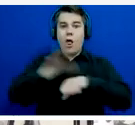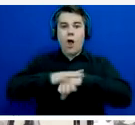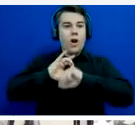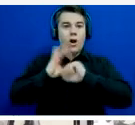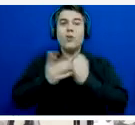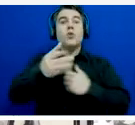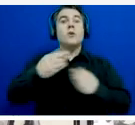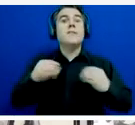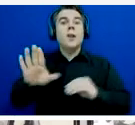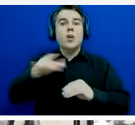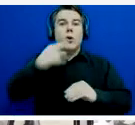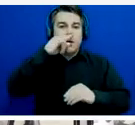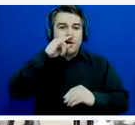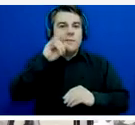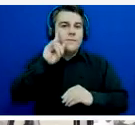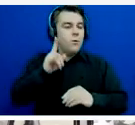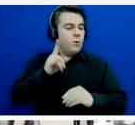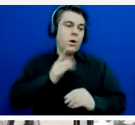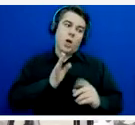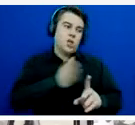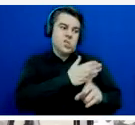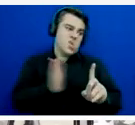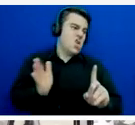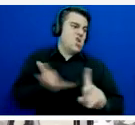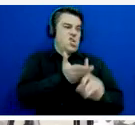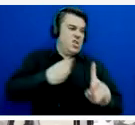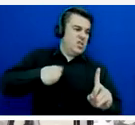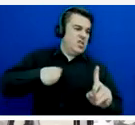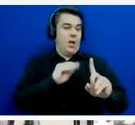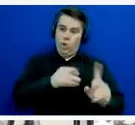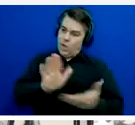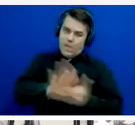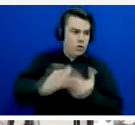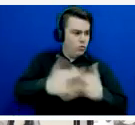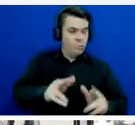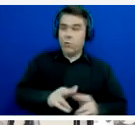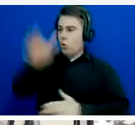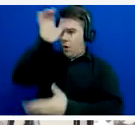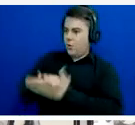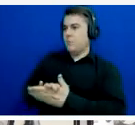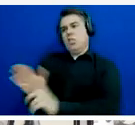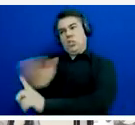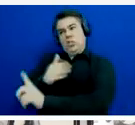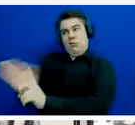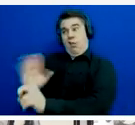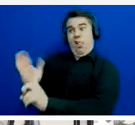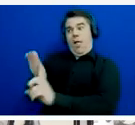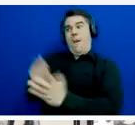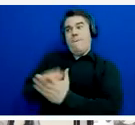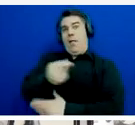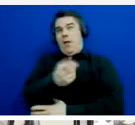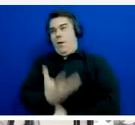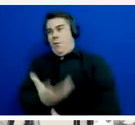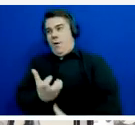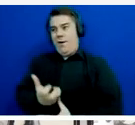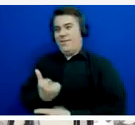your kids on getting your room clean. You're selling your husband on, buying a certain thing that you want. All